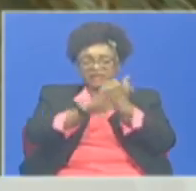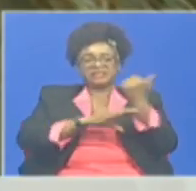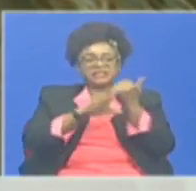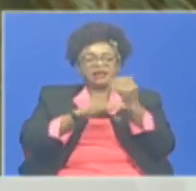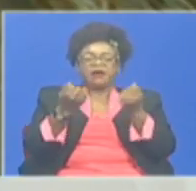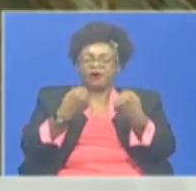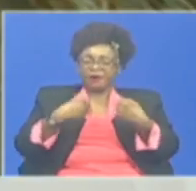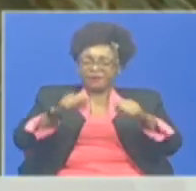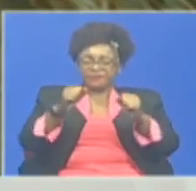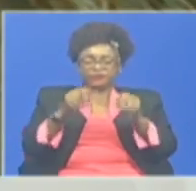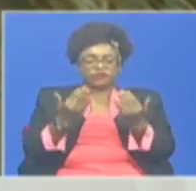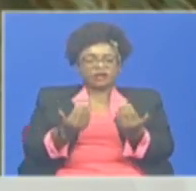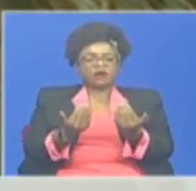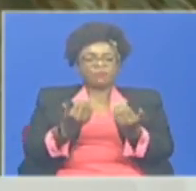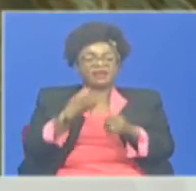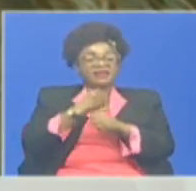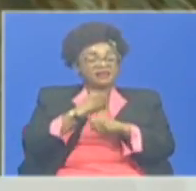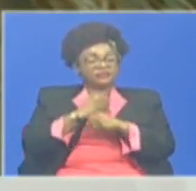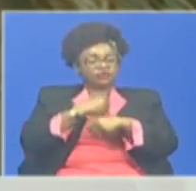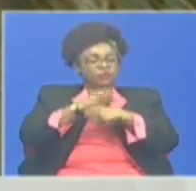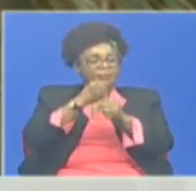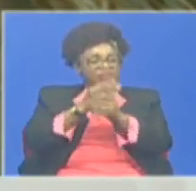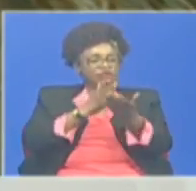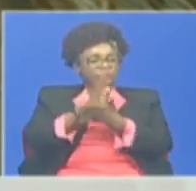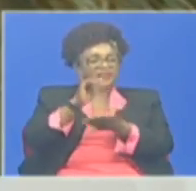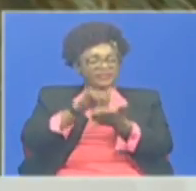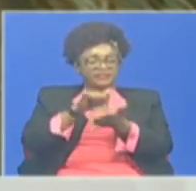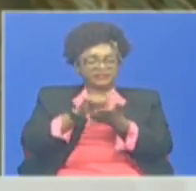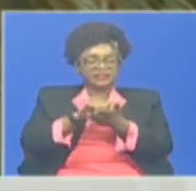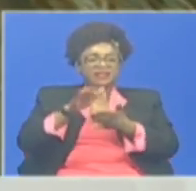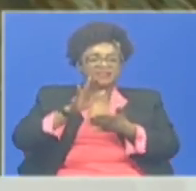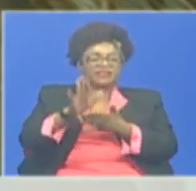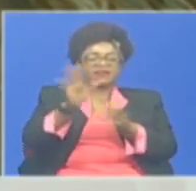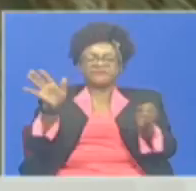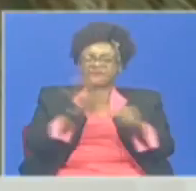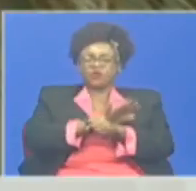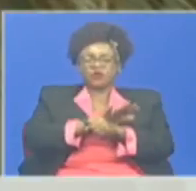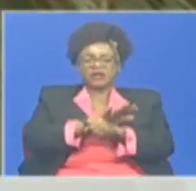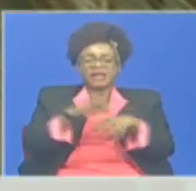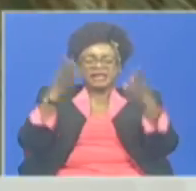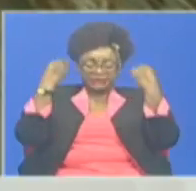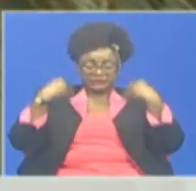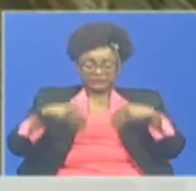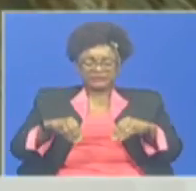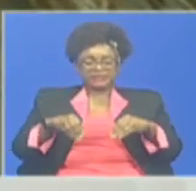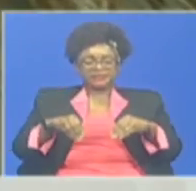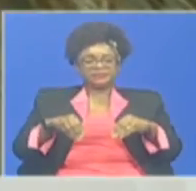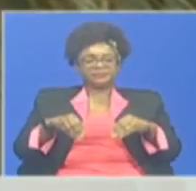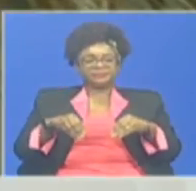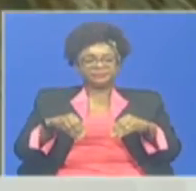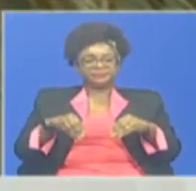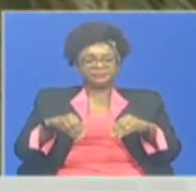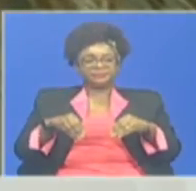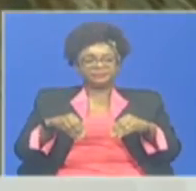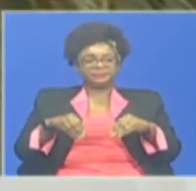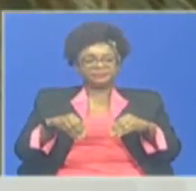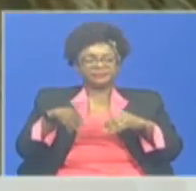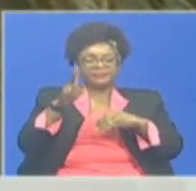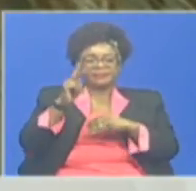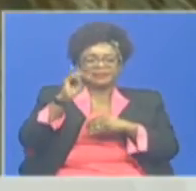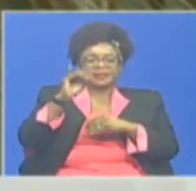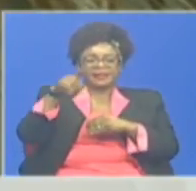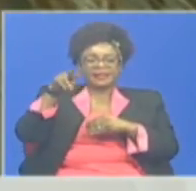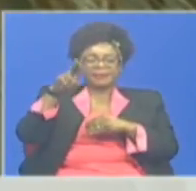are currently being done to ensure that health workers are fully kitted and equipped. Keep crop. Are we